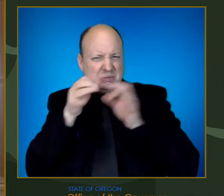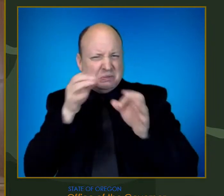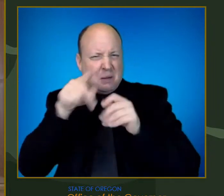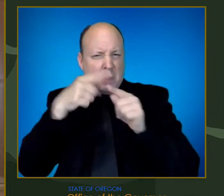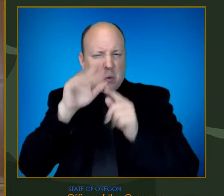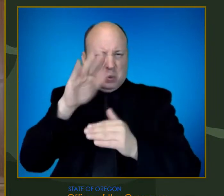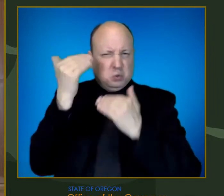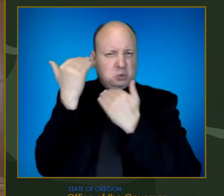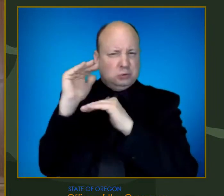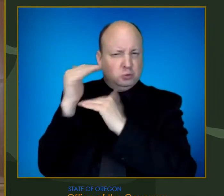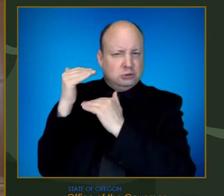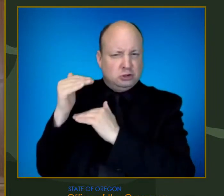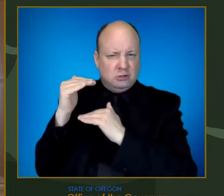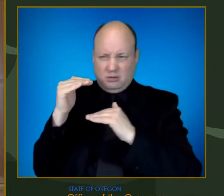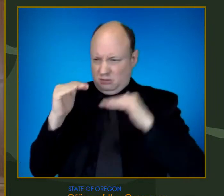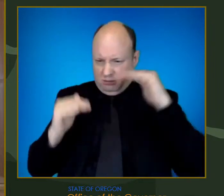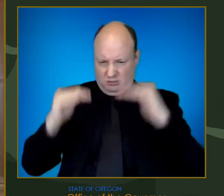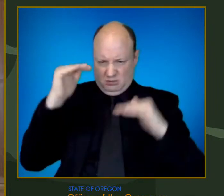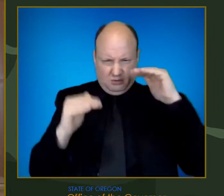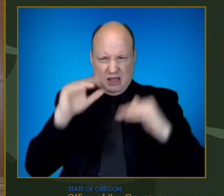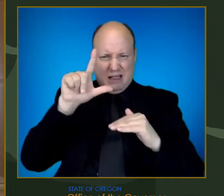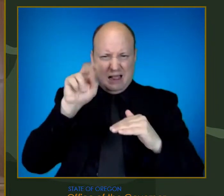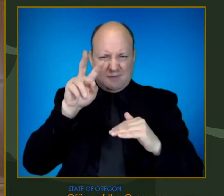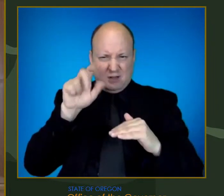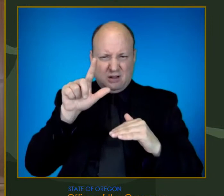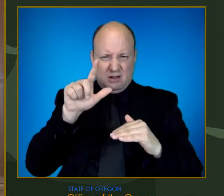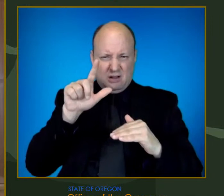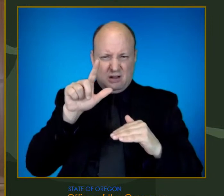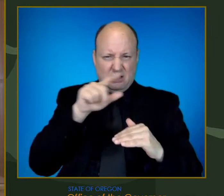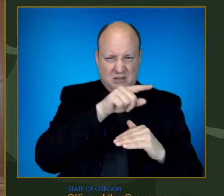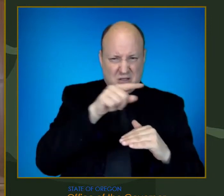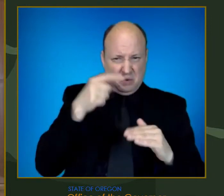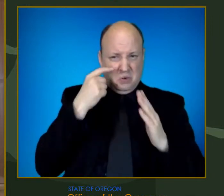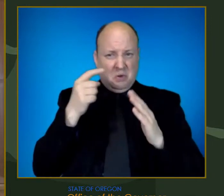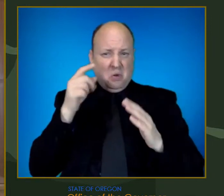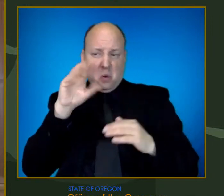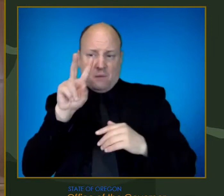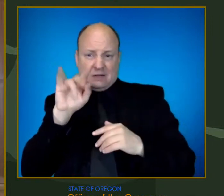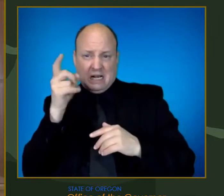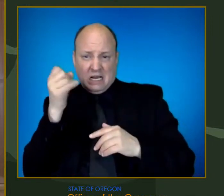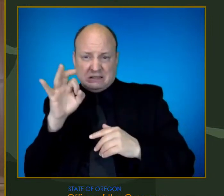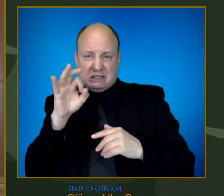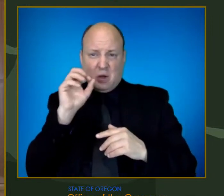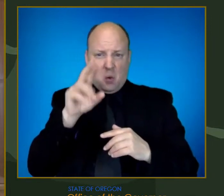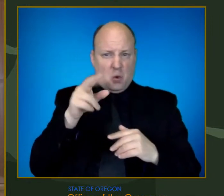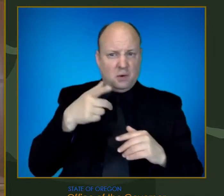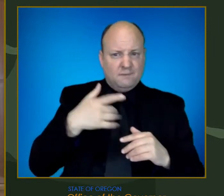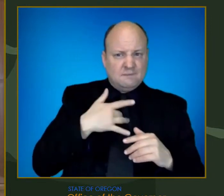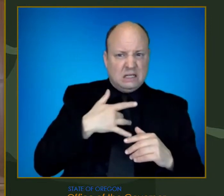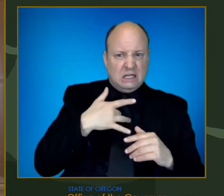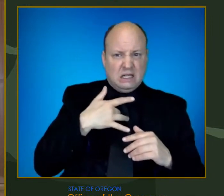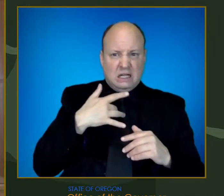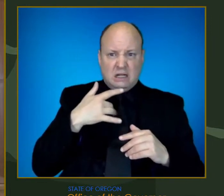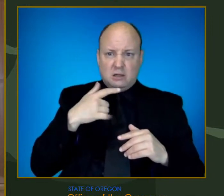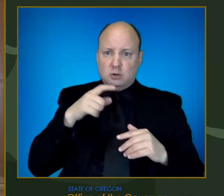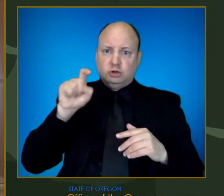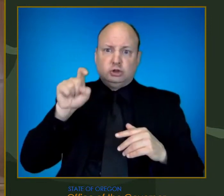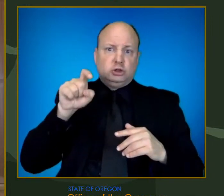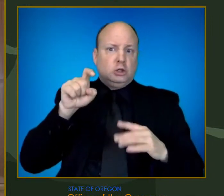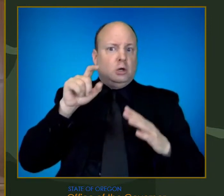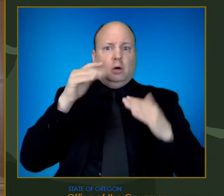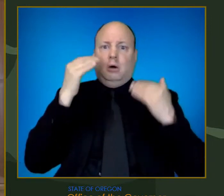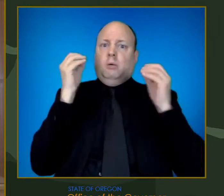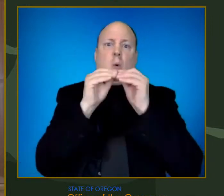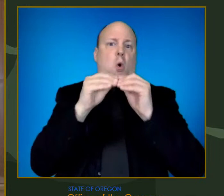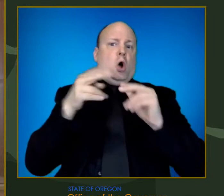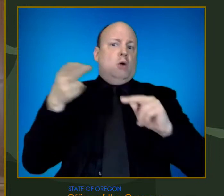of COVID-19 haven't been that bad, and we really, we've been through a lot of restrictions and we don't need more? Is it along